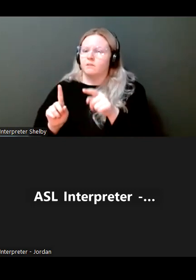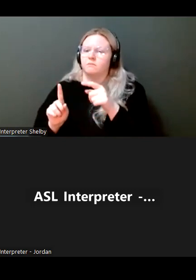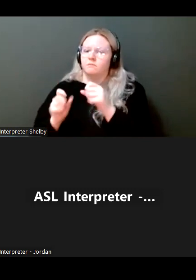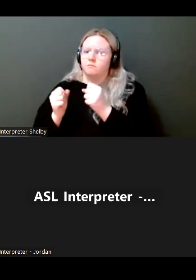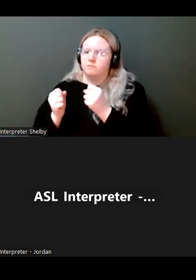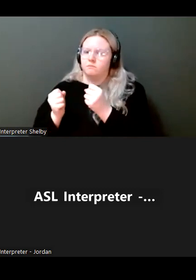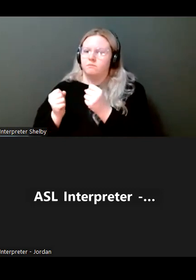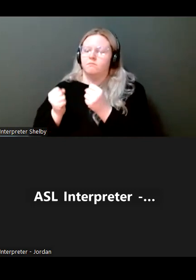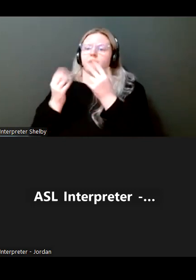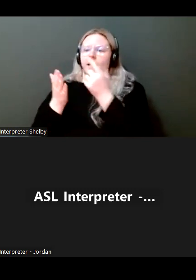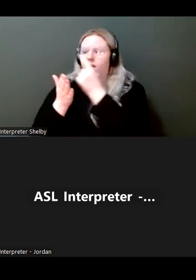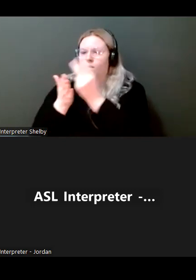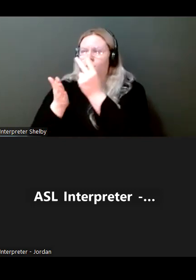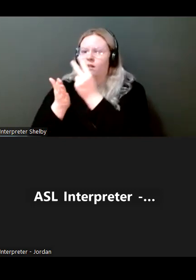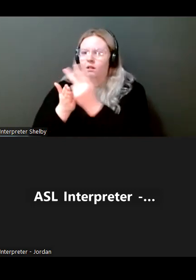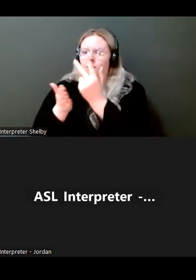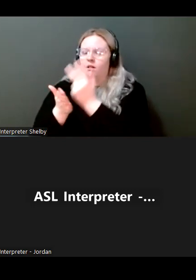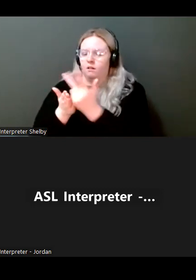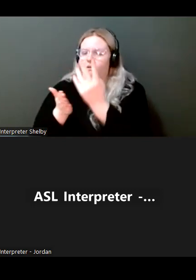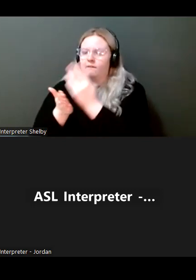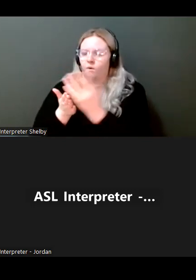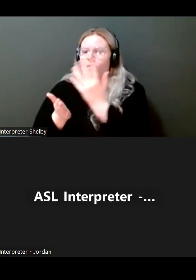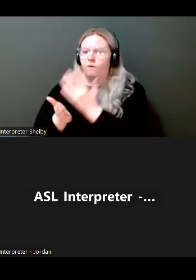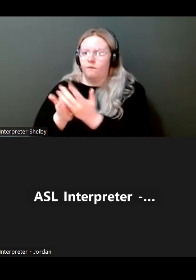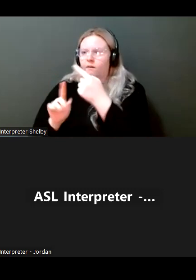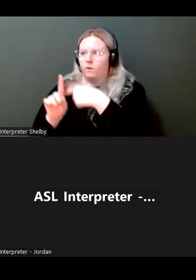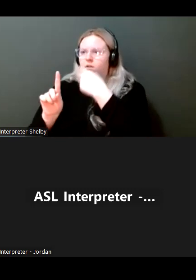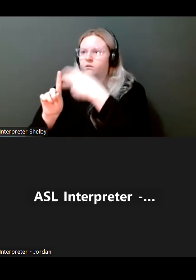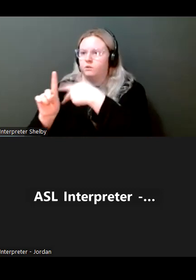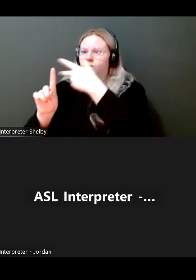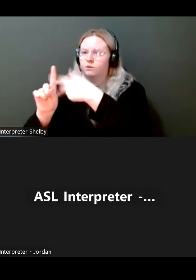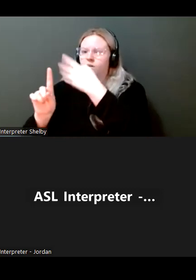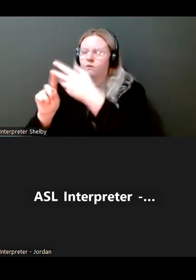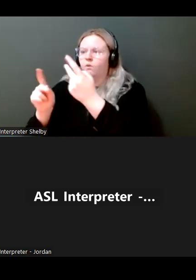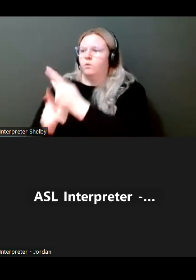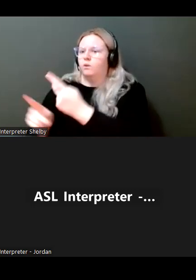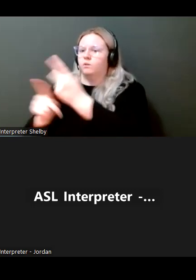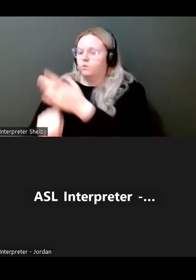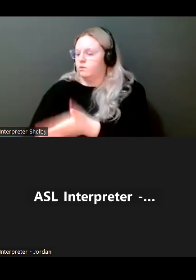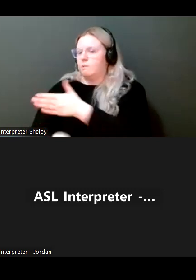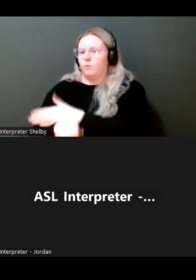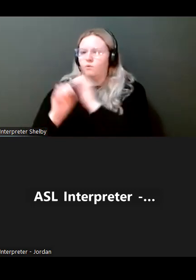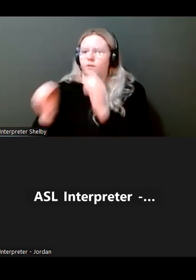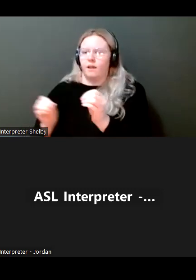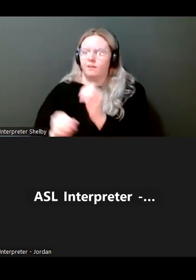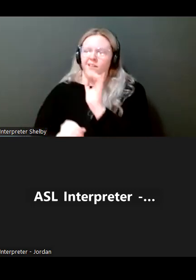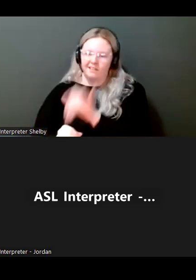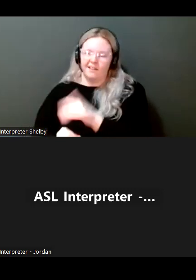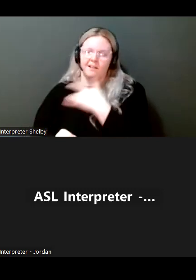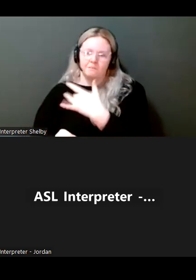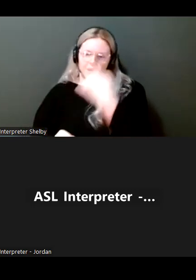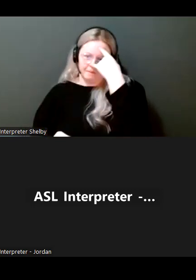for several weeks, several months, getting worse instead of better. So those are all signs that maybe a